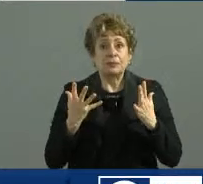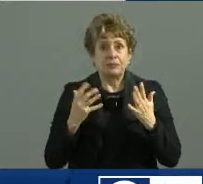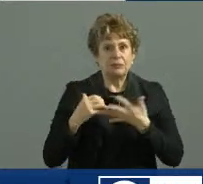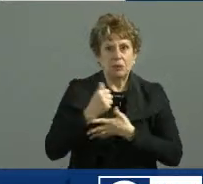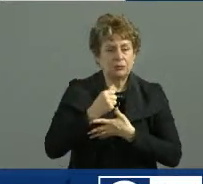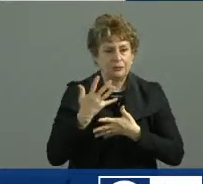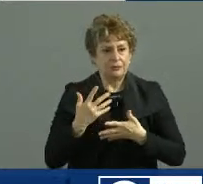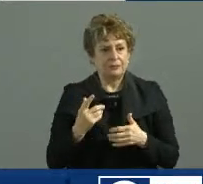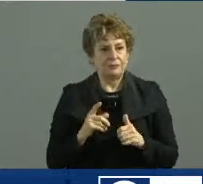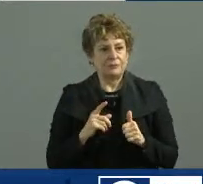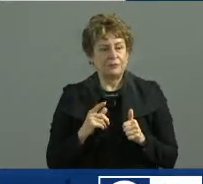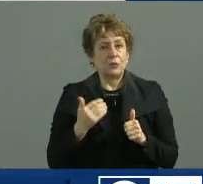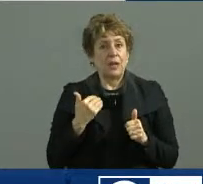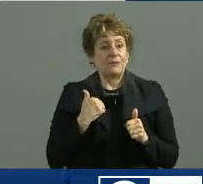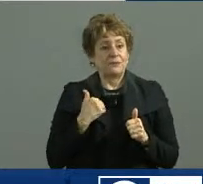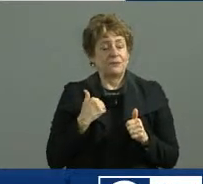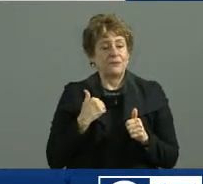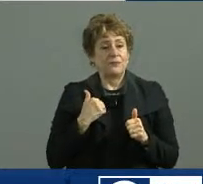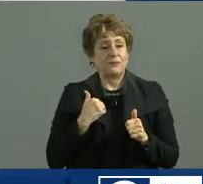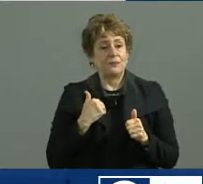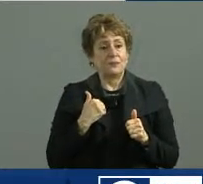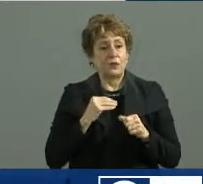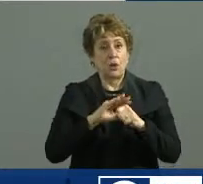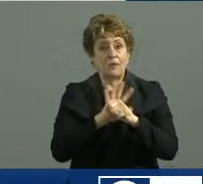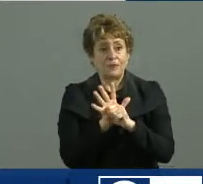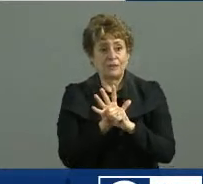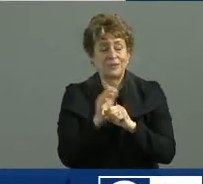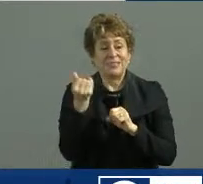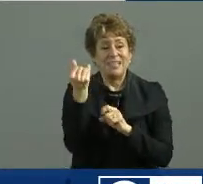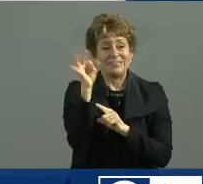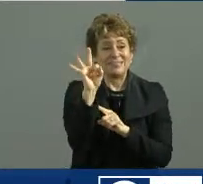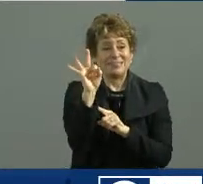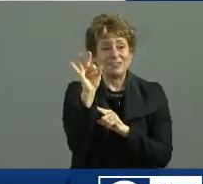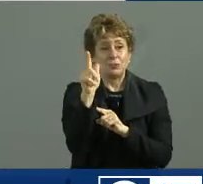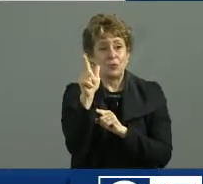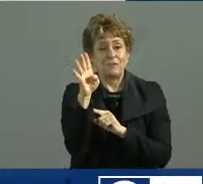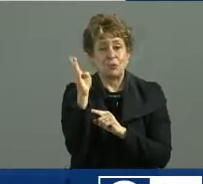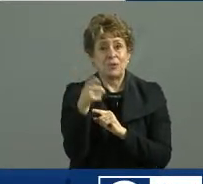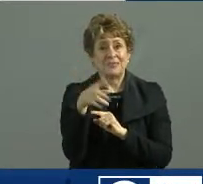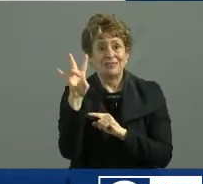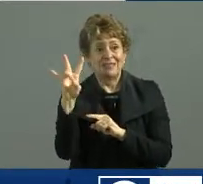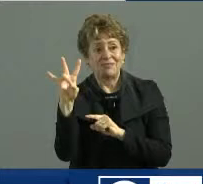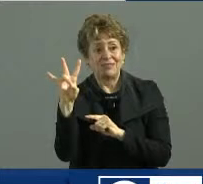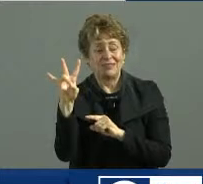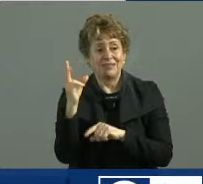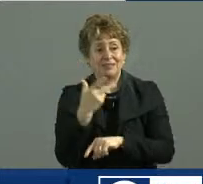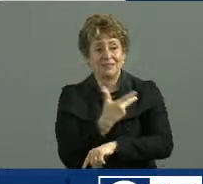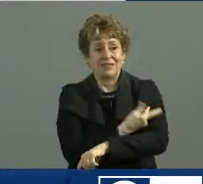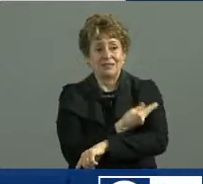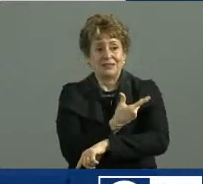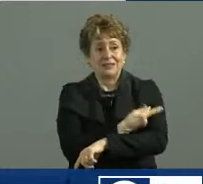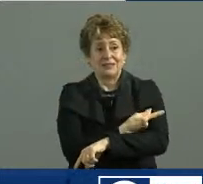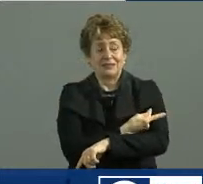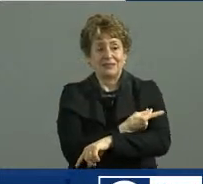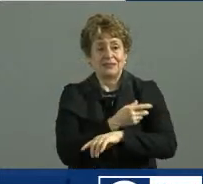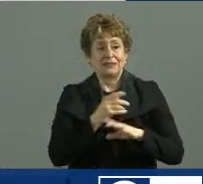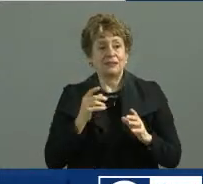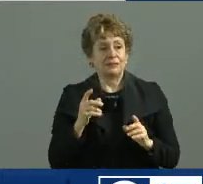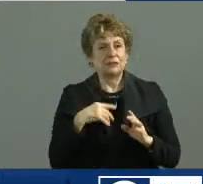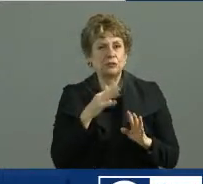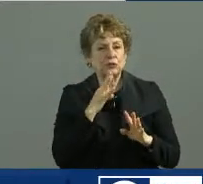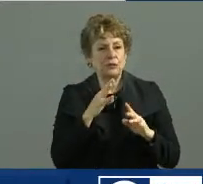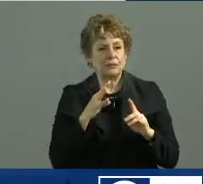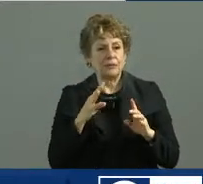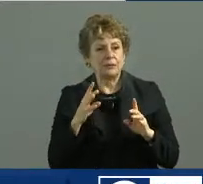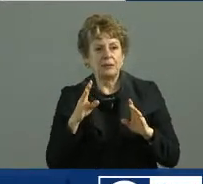a COVID-19 24/7 state-run vaccination site. I'll talk a little bit about that in the next couple of